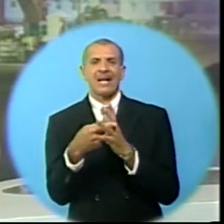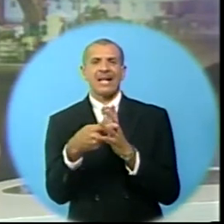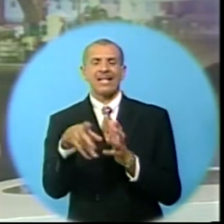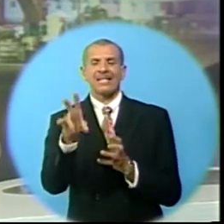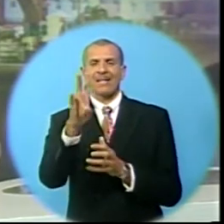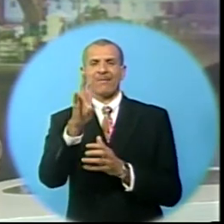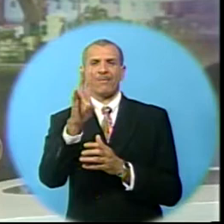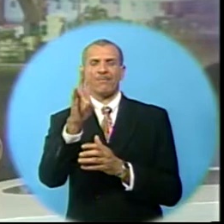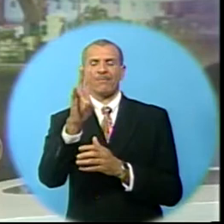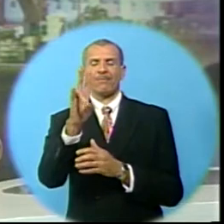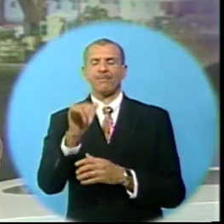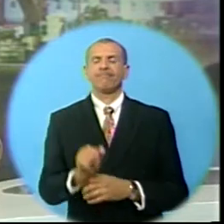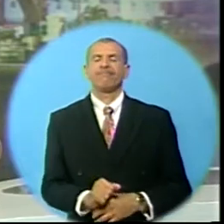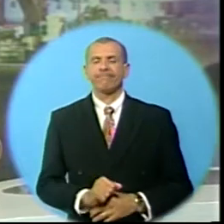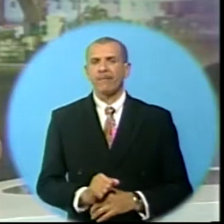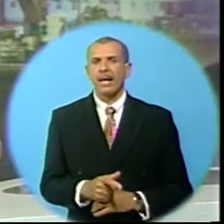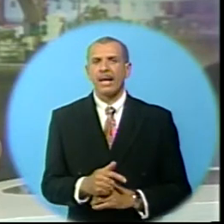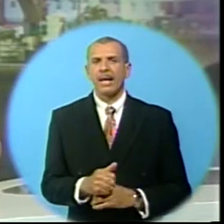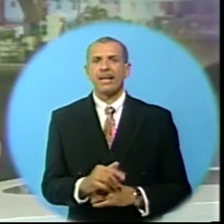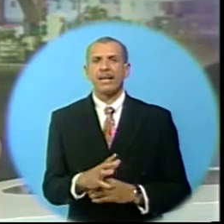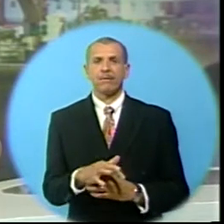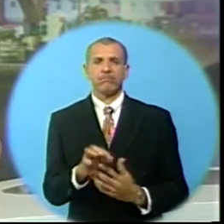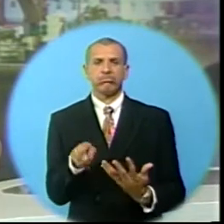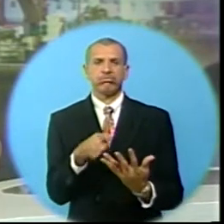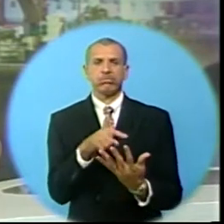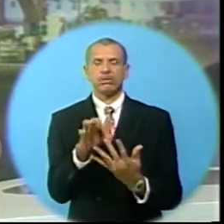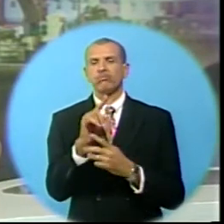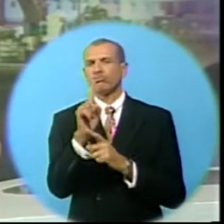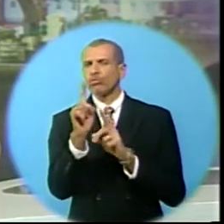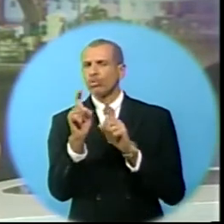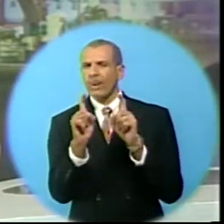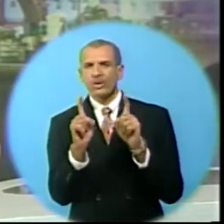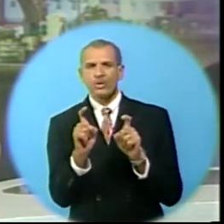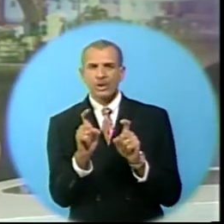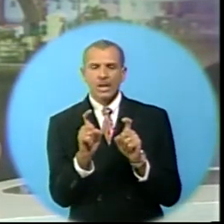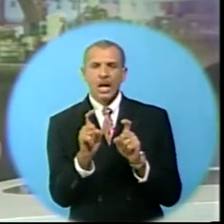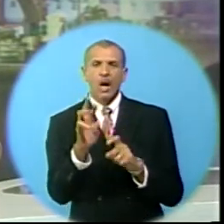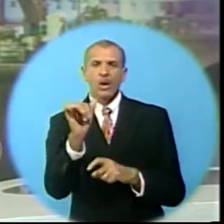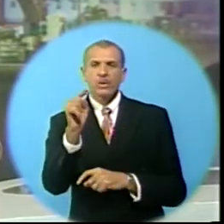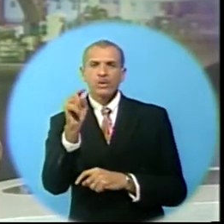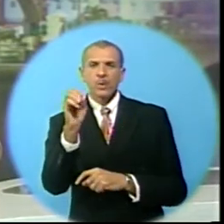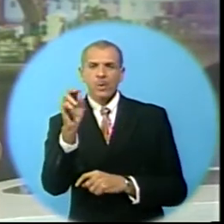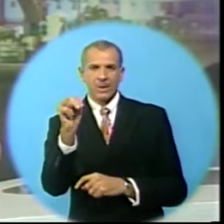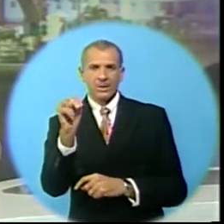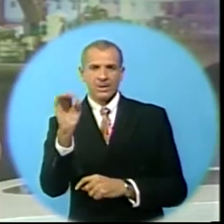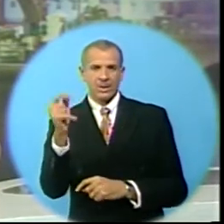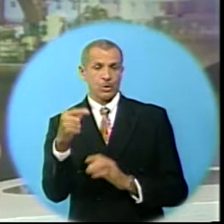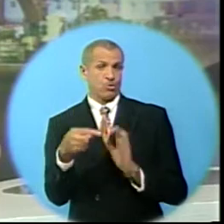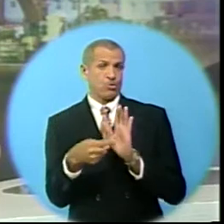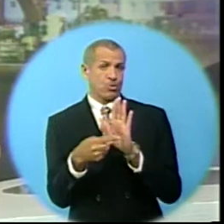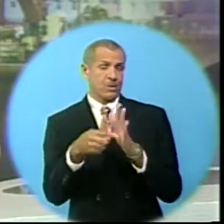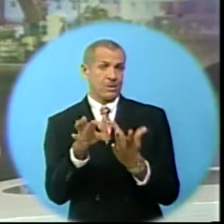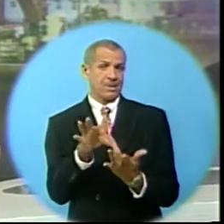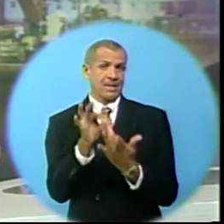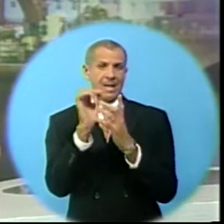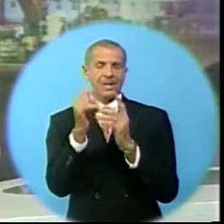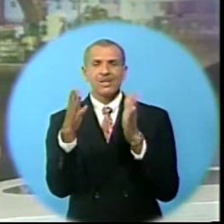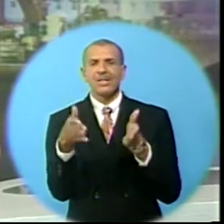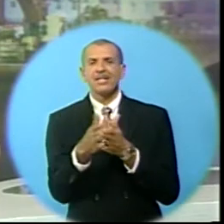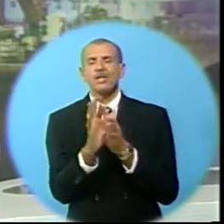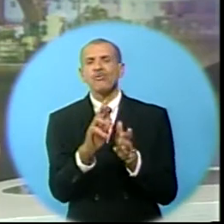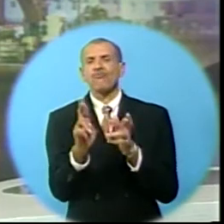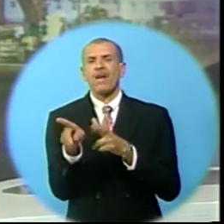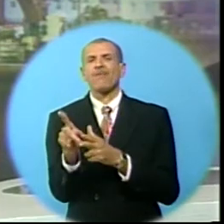p.m. Not that his selection is being questioned, but Roston Chase further showed the selectors he's ready for the